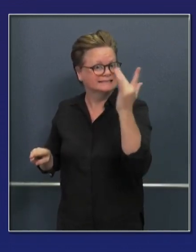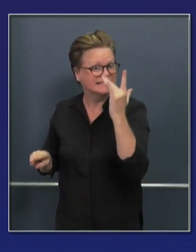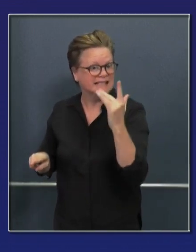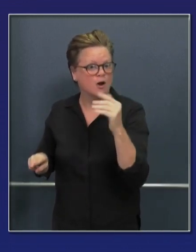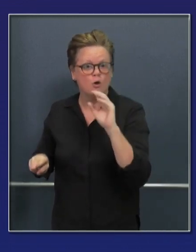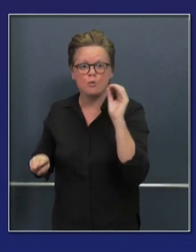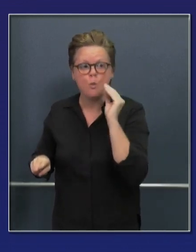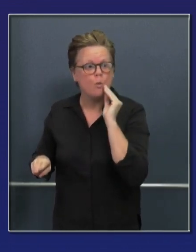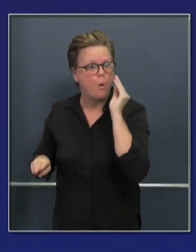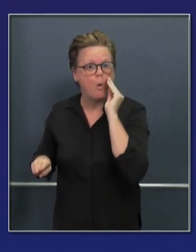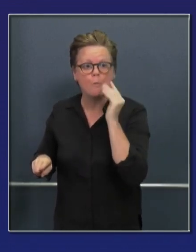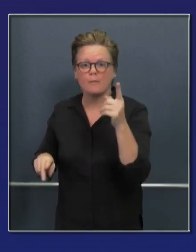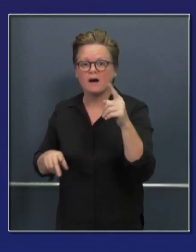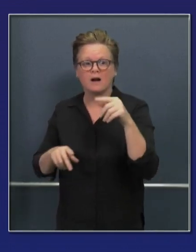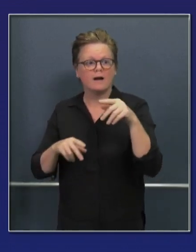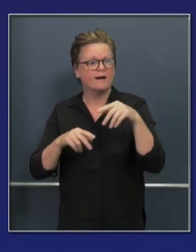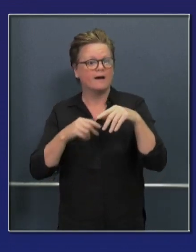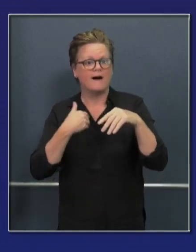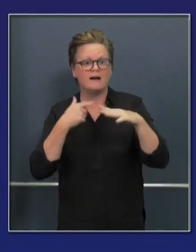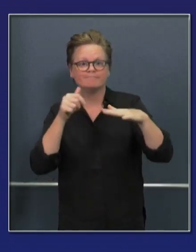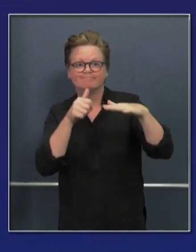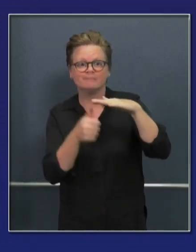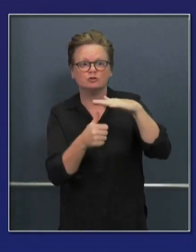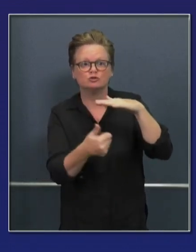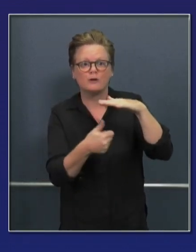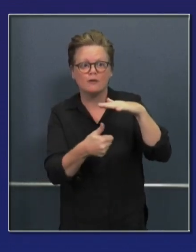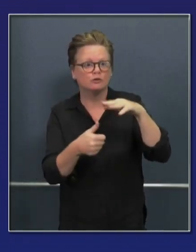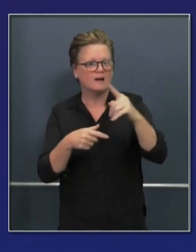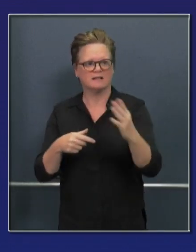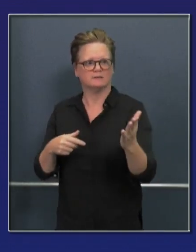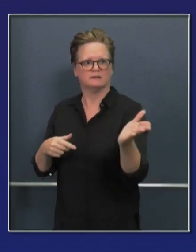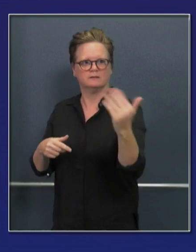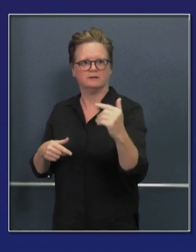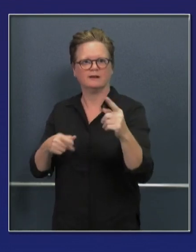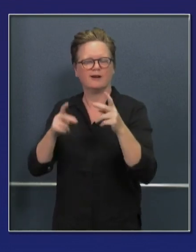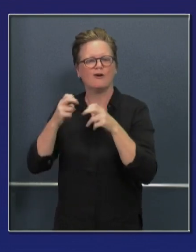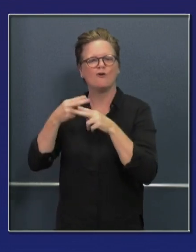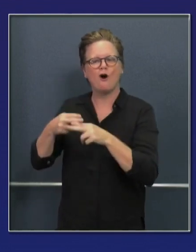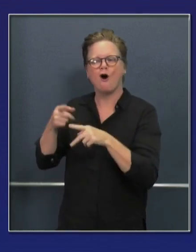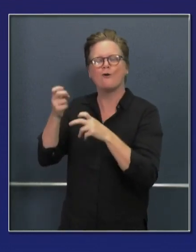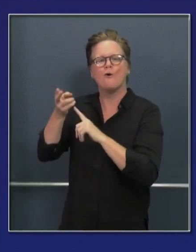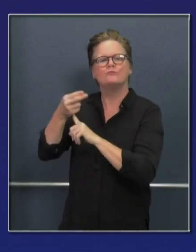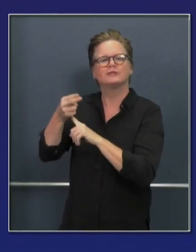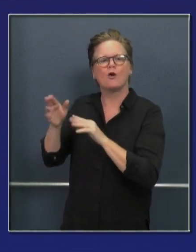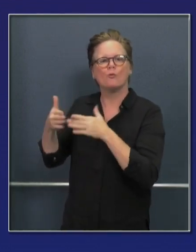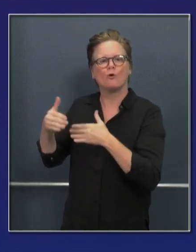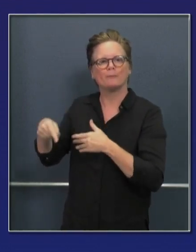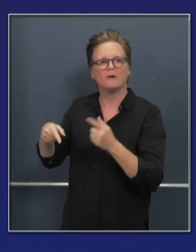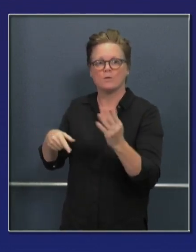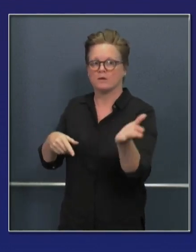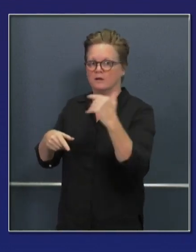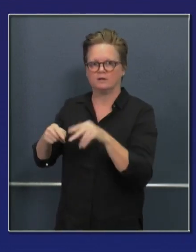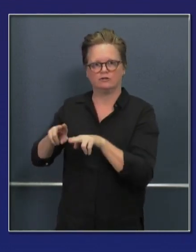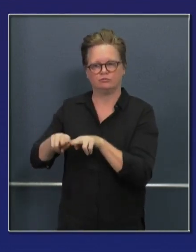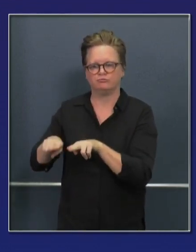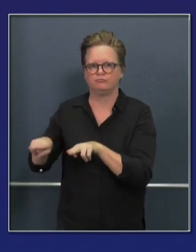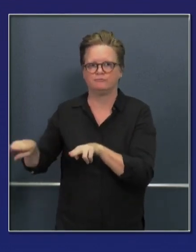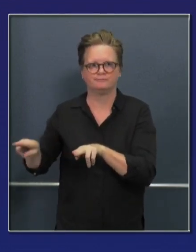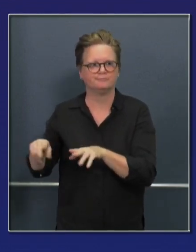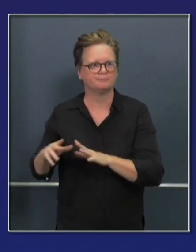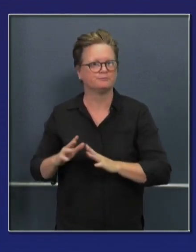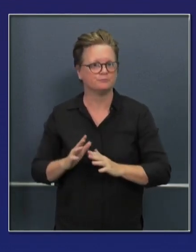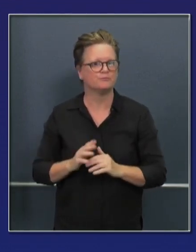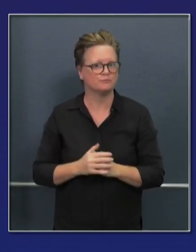not bad news, because that means the rate of spread in this population, at least those that we've identified, have